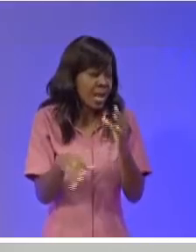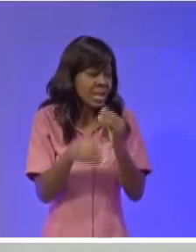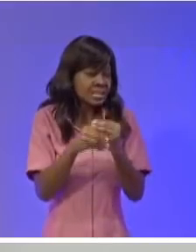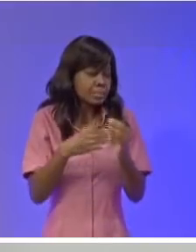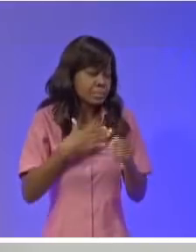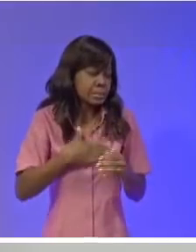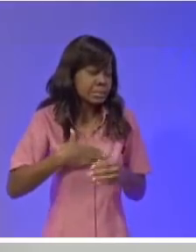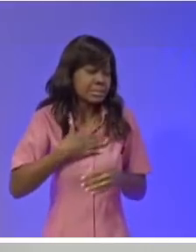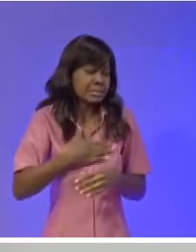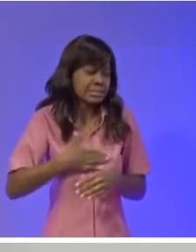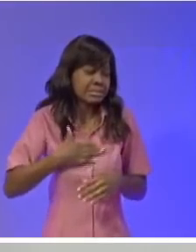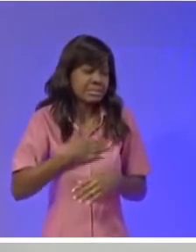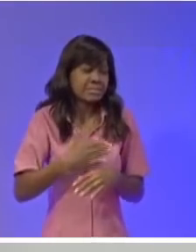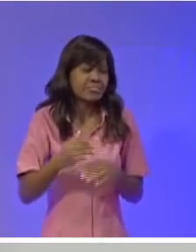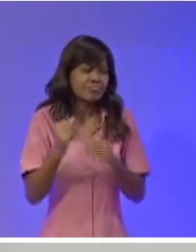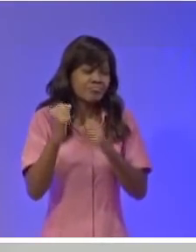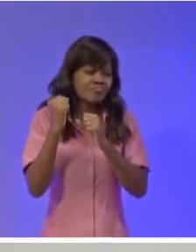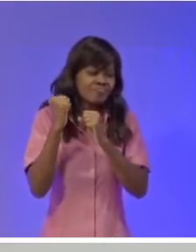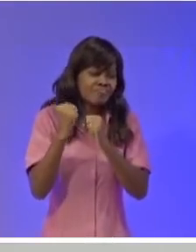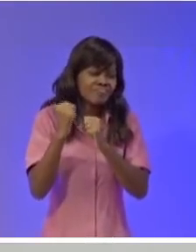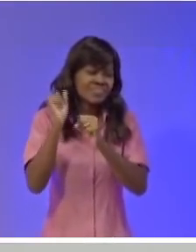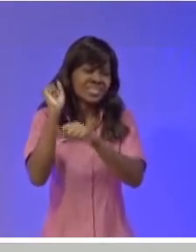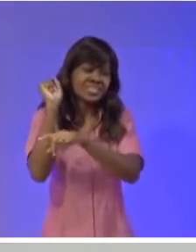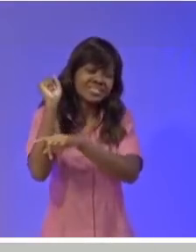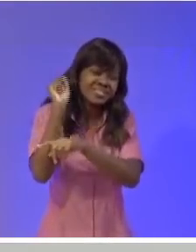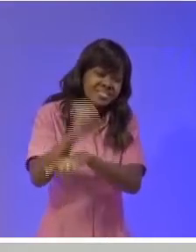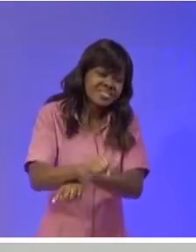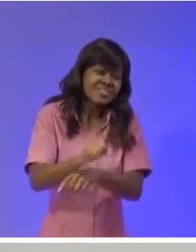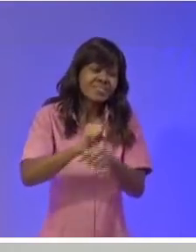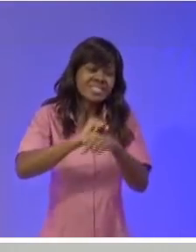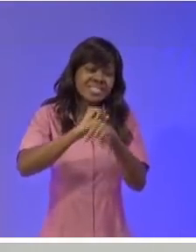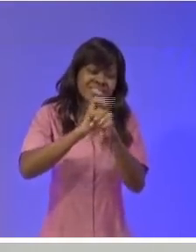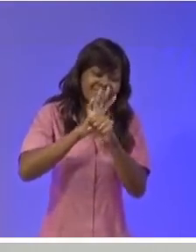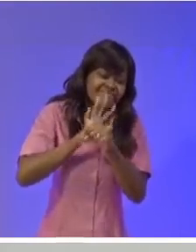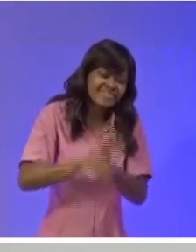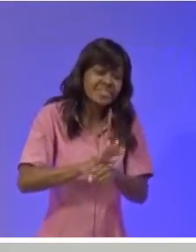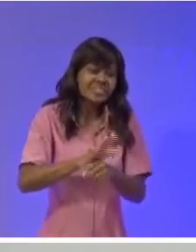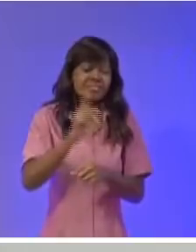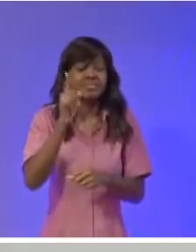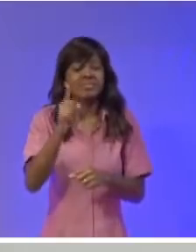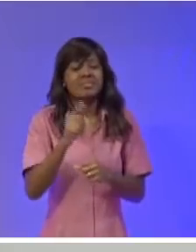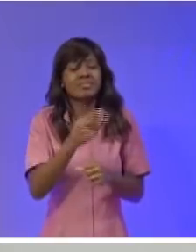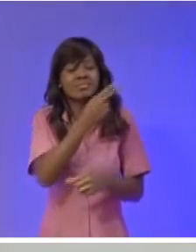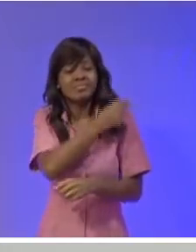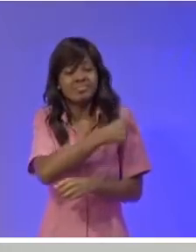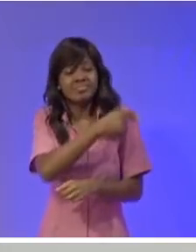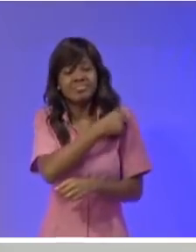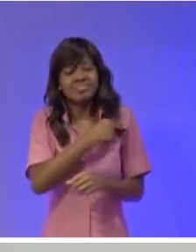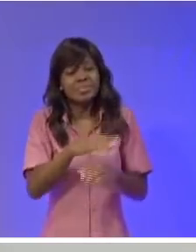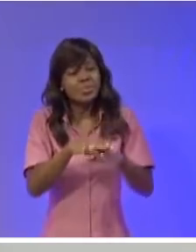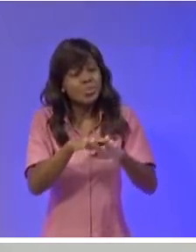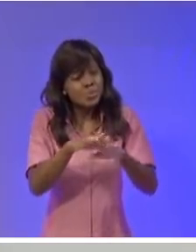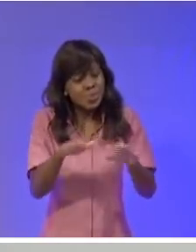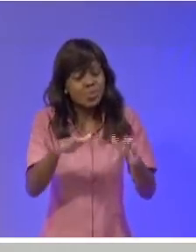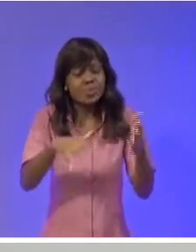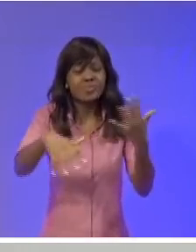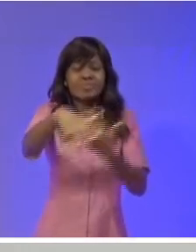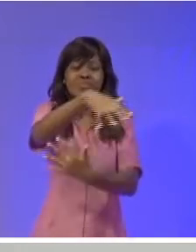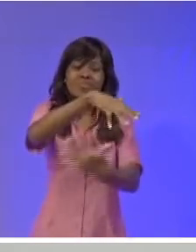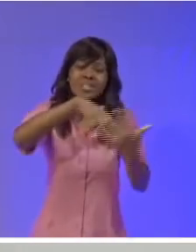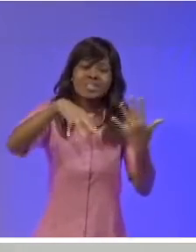very, very circumspect in our activities. Don't gather. Please, we